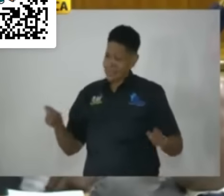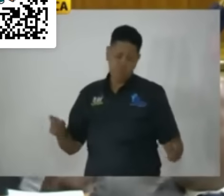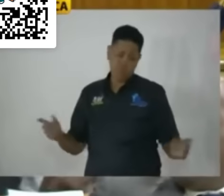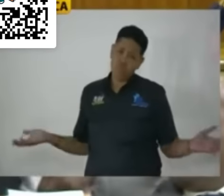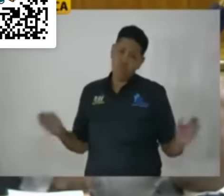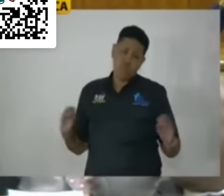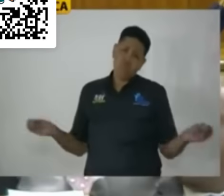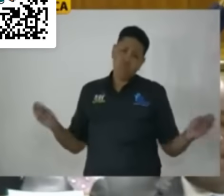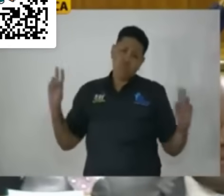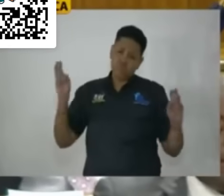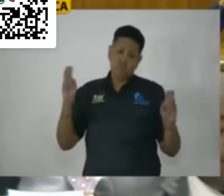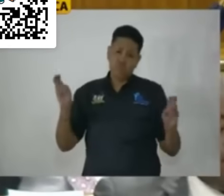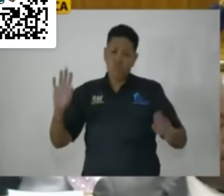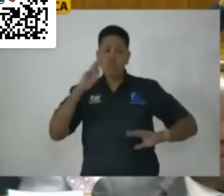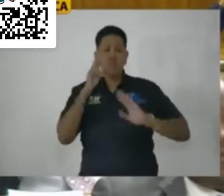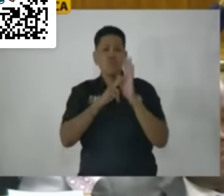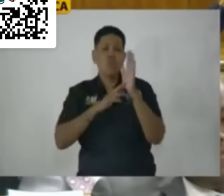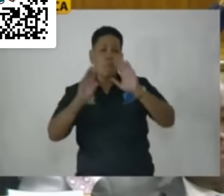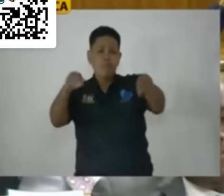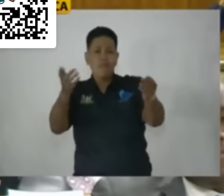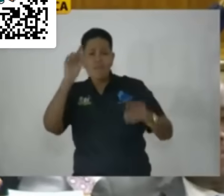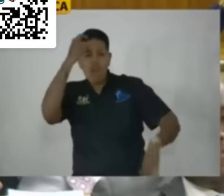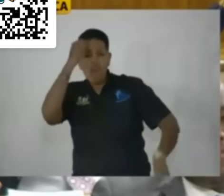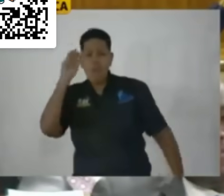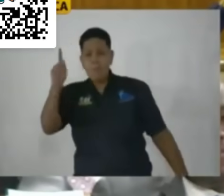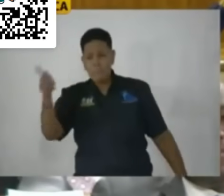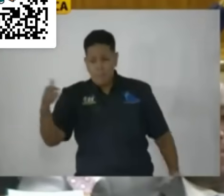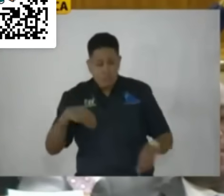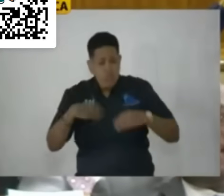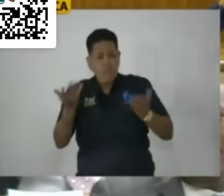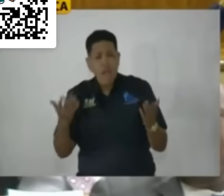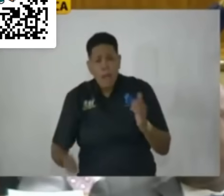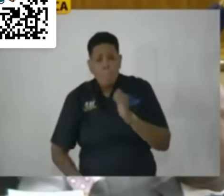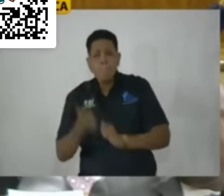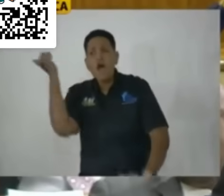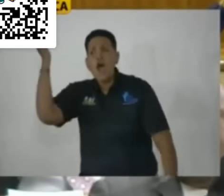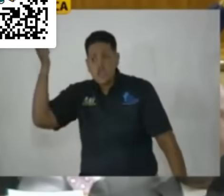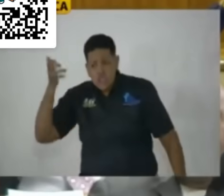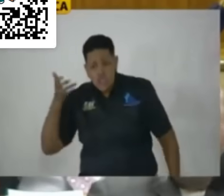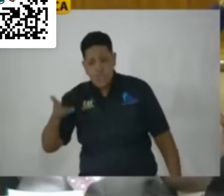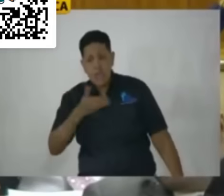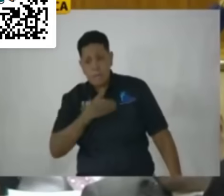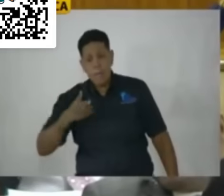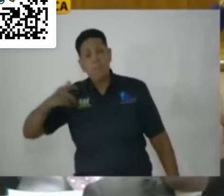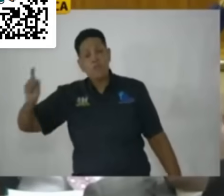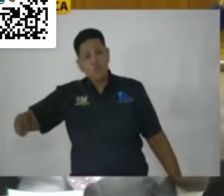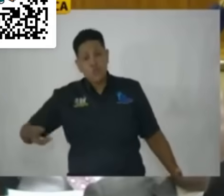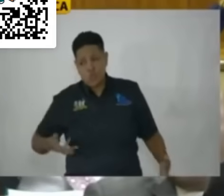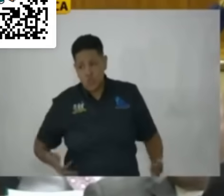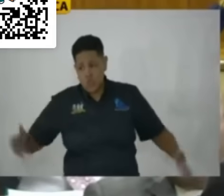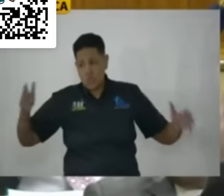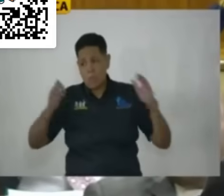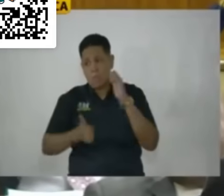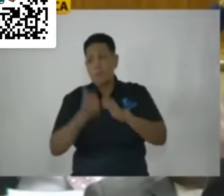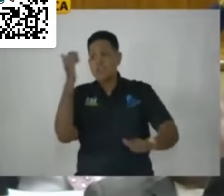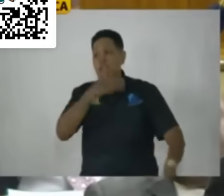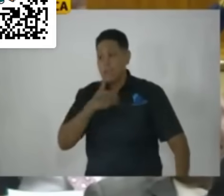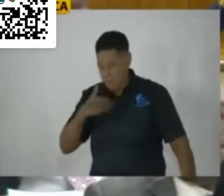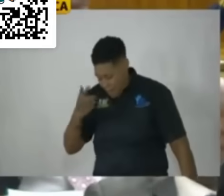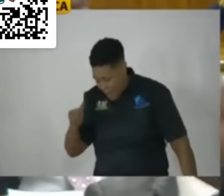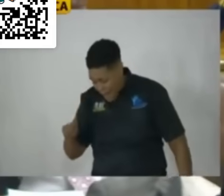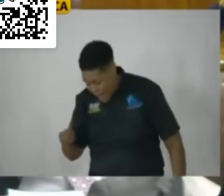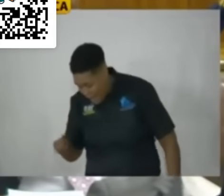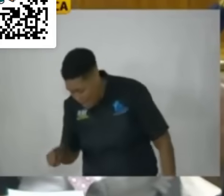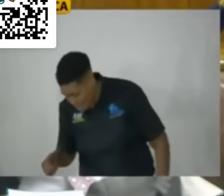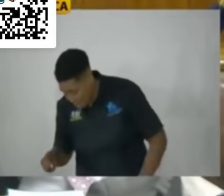the rules provide for the government MPs providing a majority of the members of these committees. And it's based